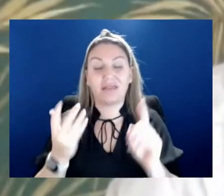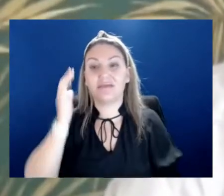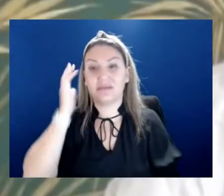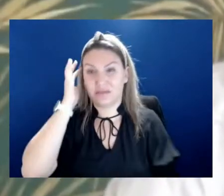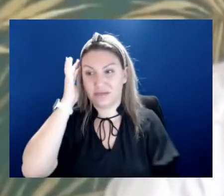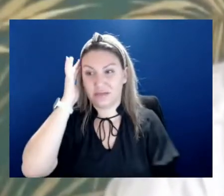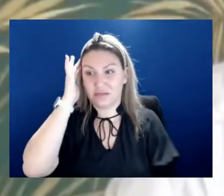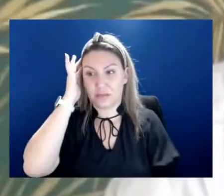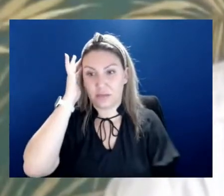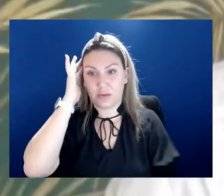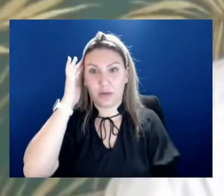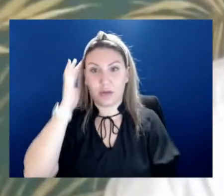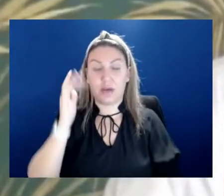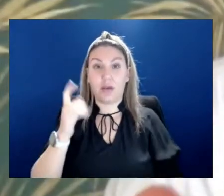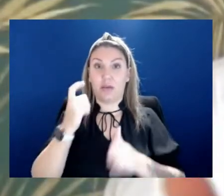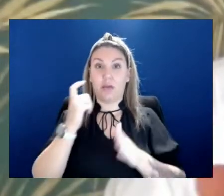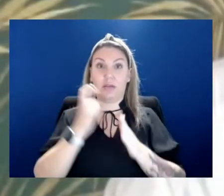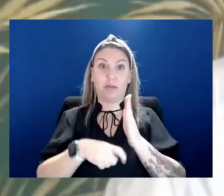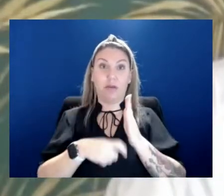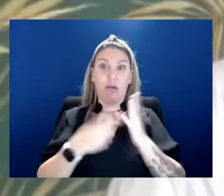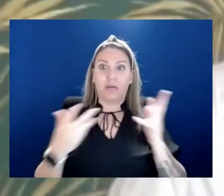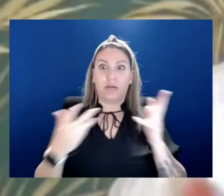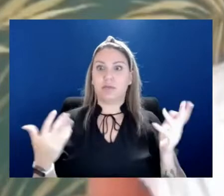Price is near of the